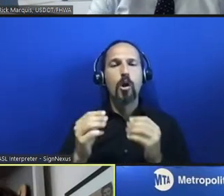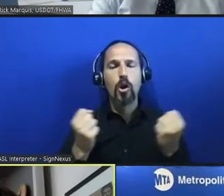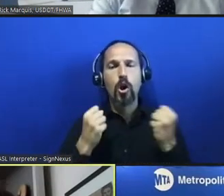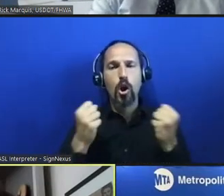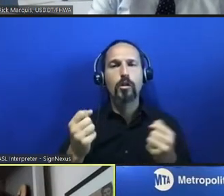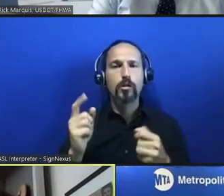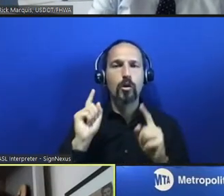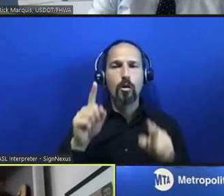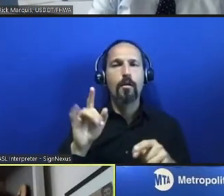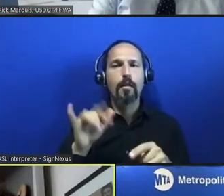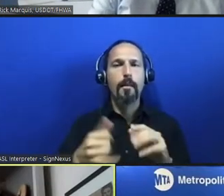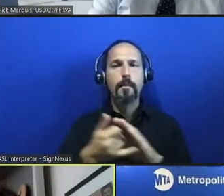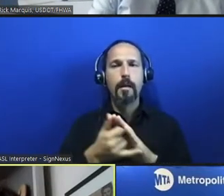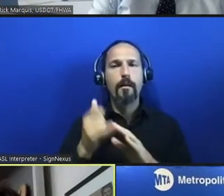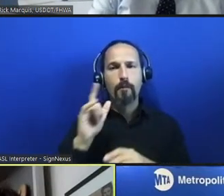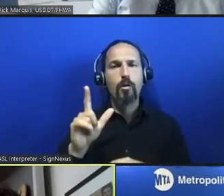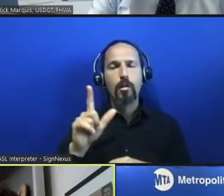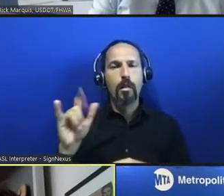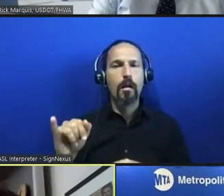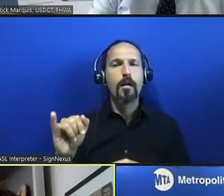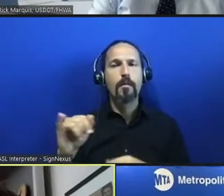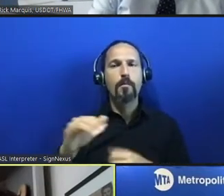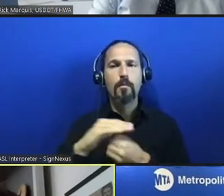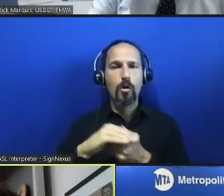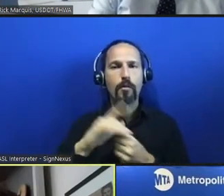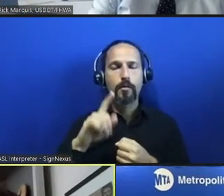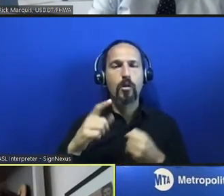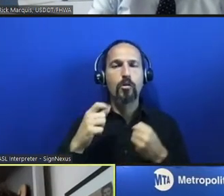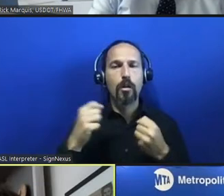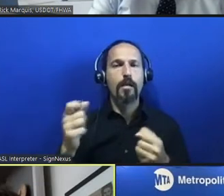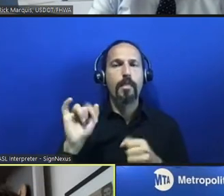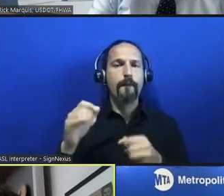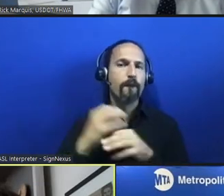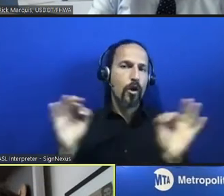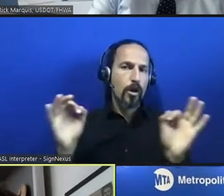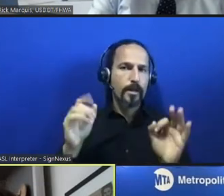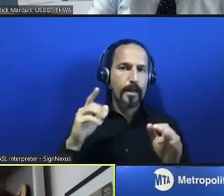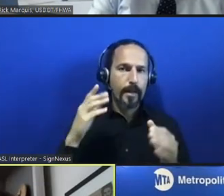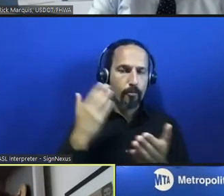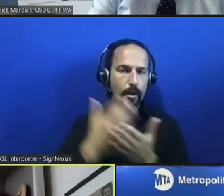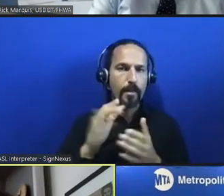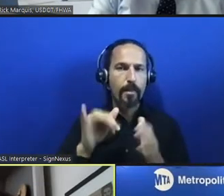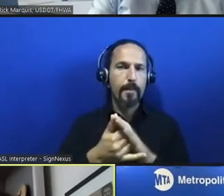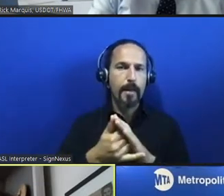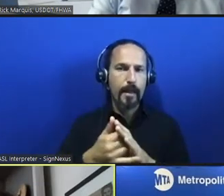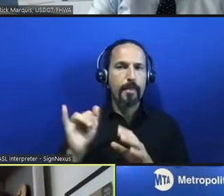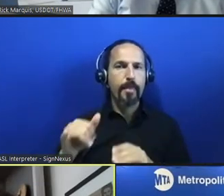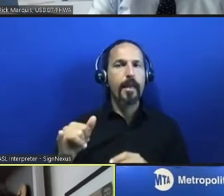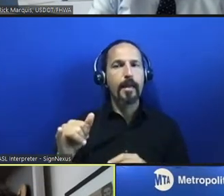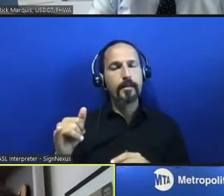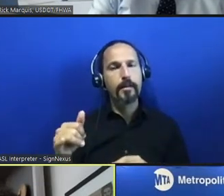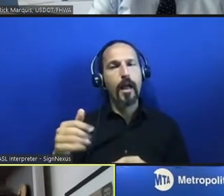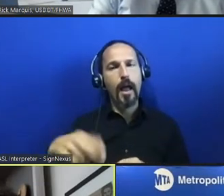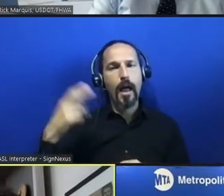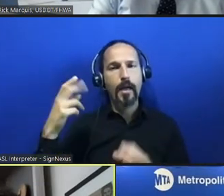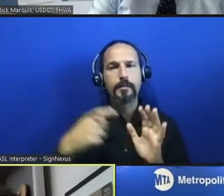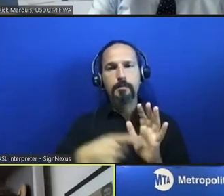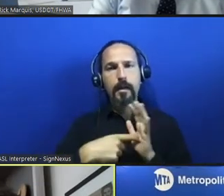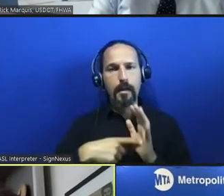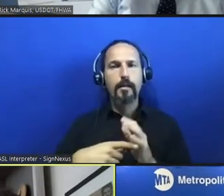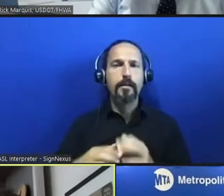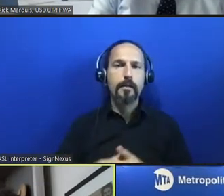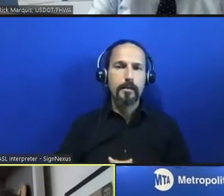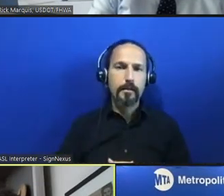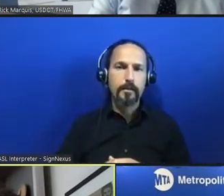Manhattan from the Long Island boroughs and counties because driving for them is free and dominant enter Manhattan is high there is no equity possible in this